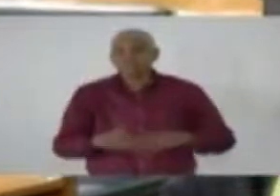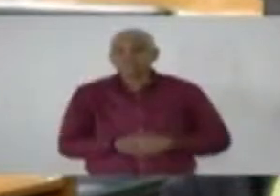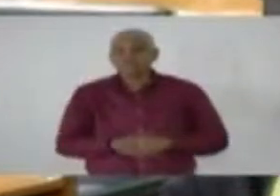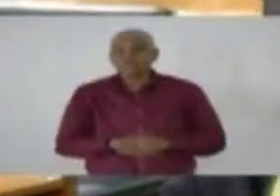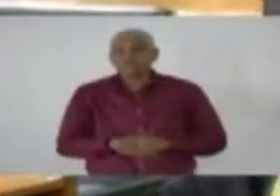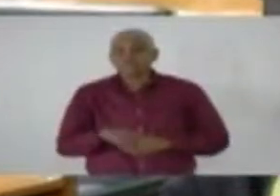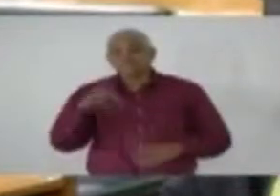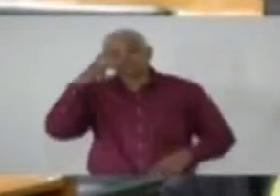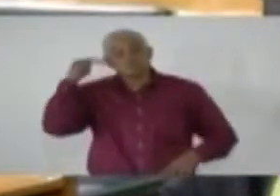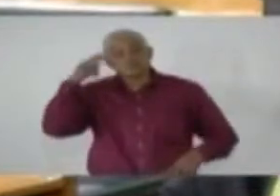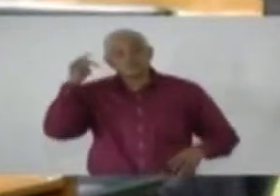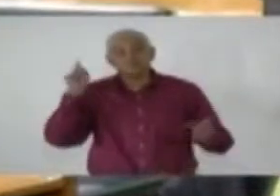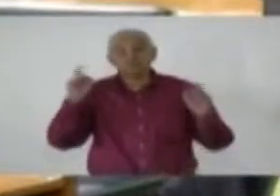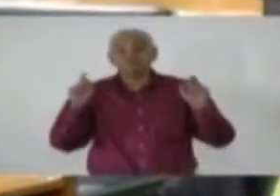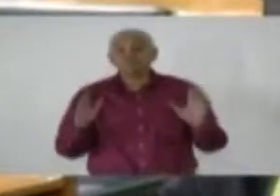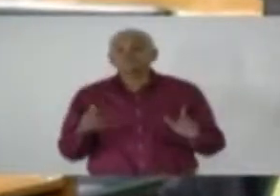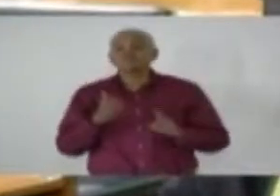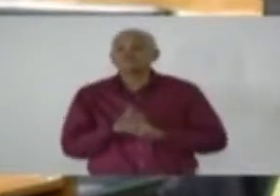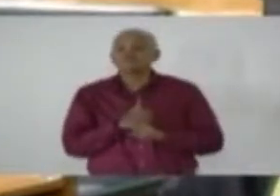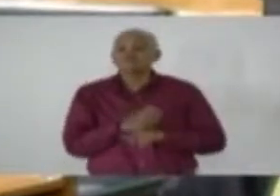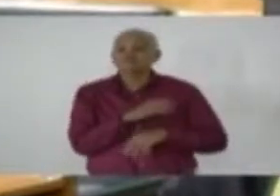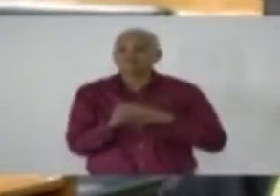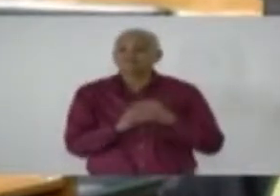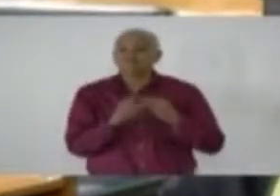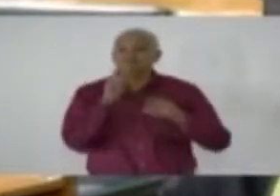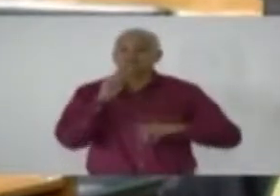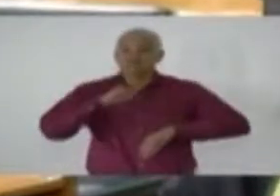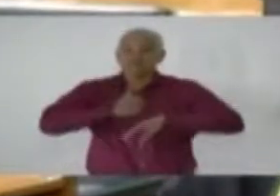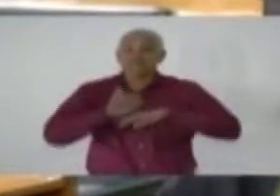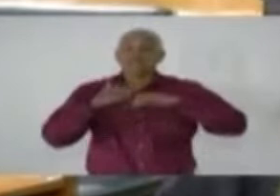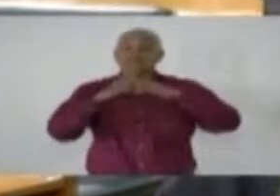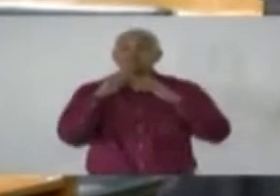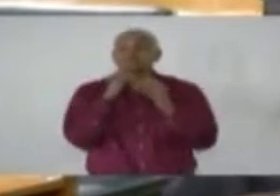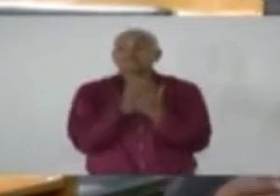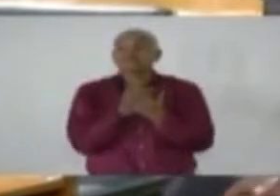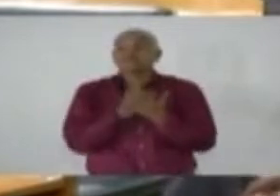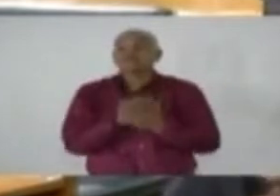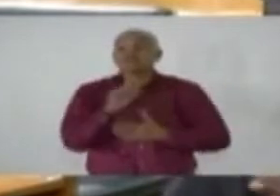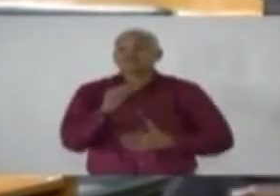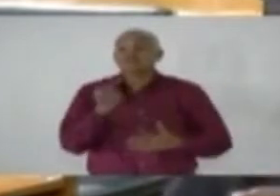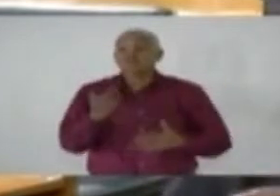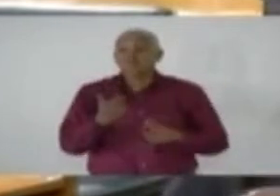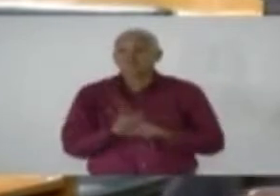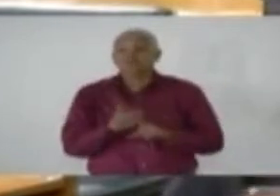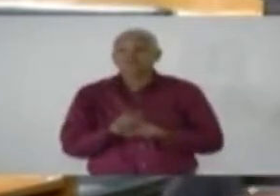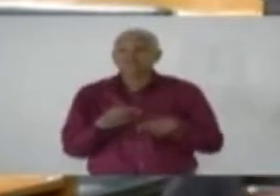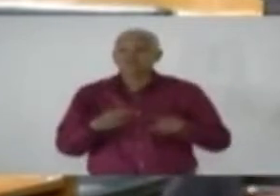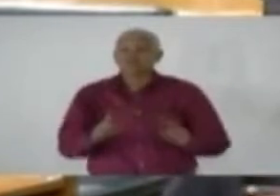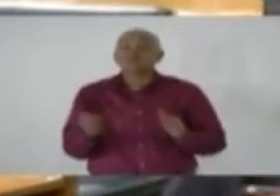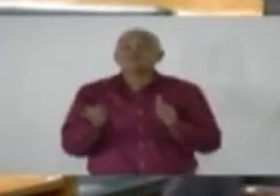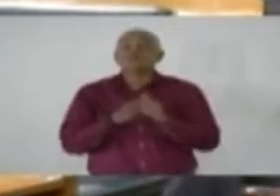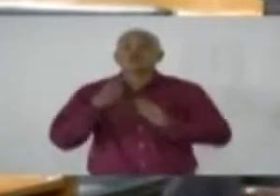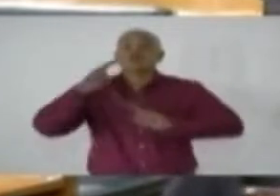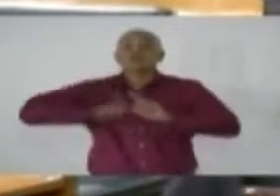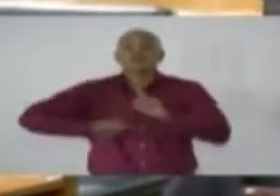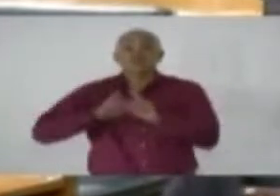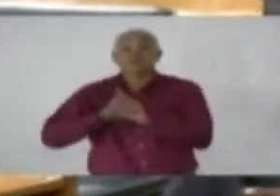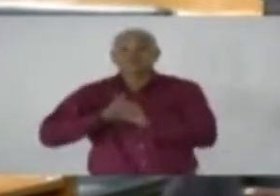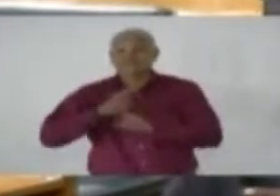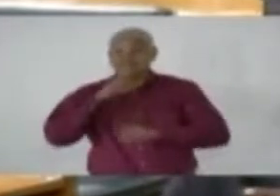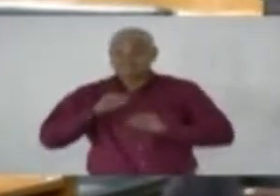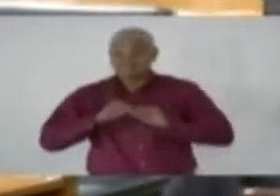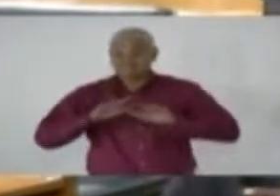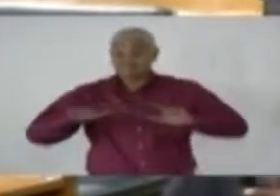The Holiness Administration implemented in fiscal 2021 during the first months of the onset